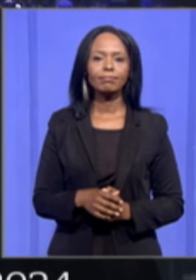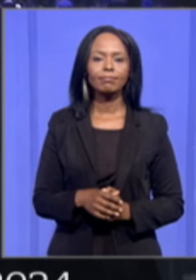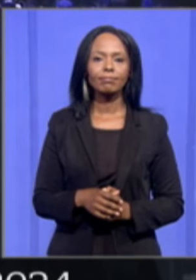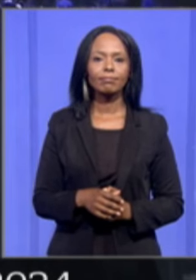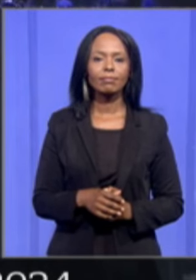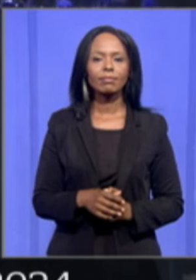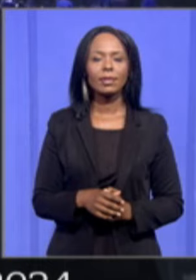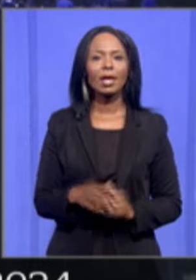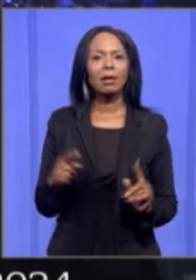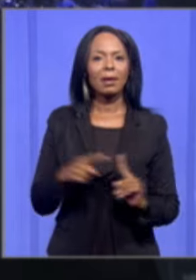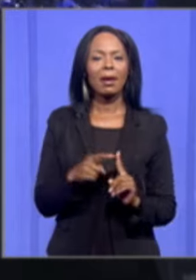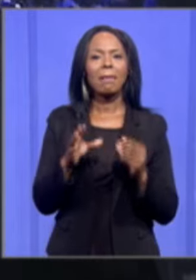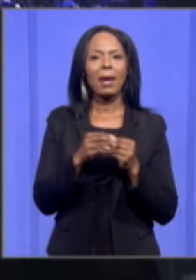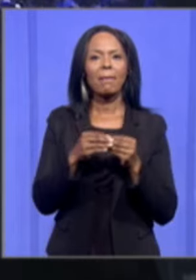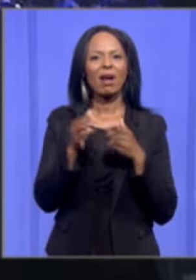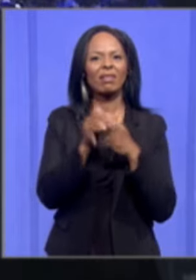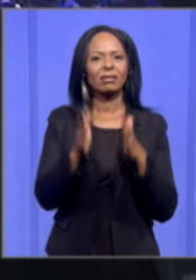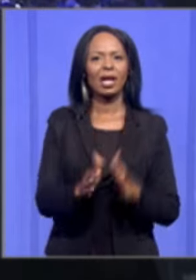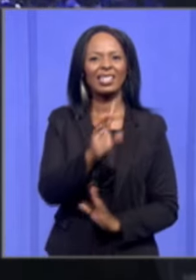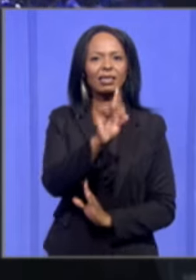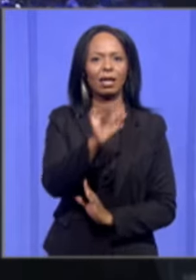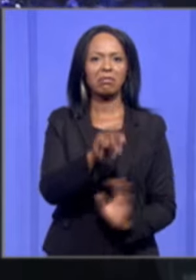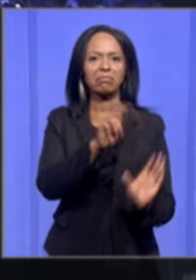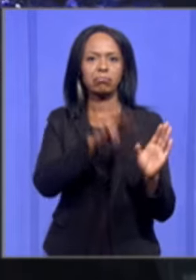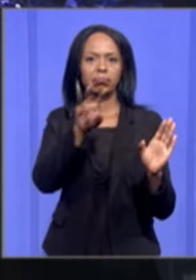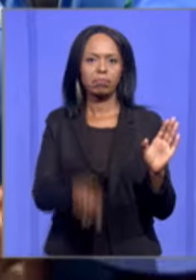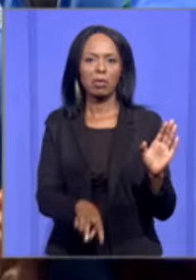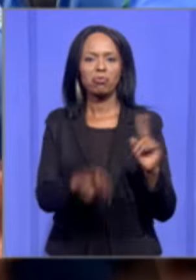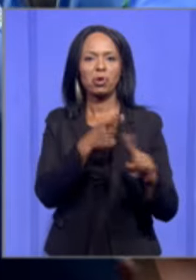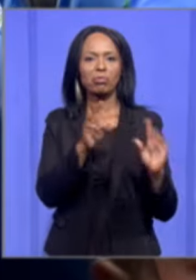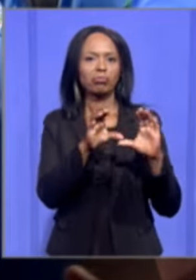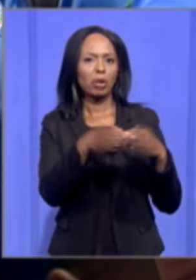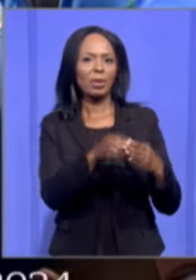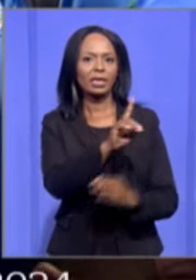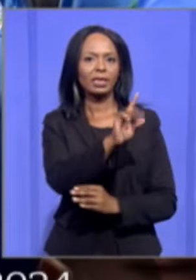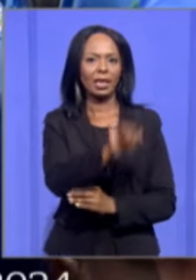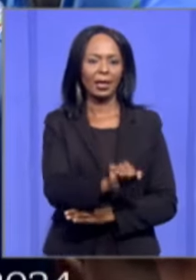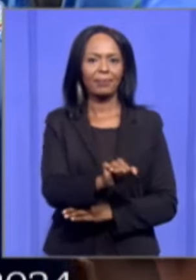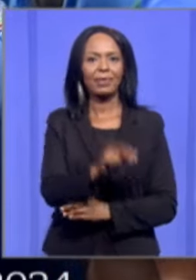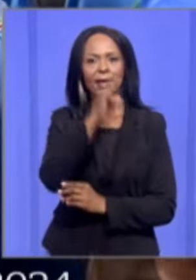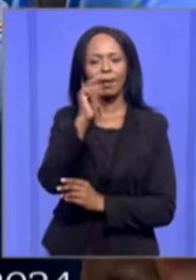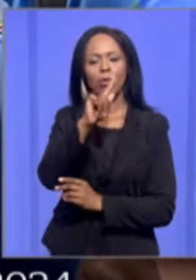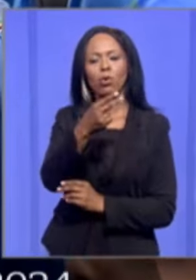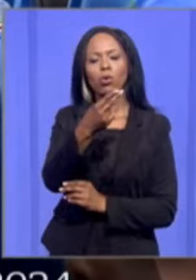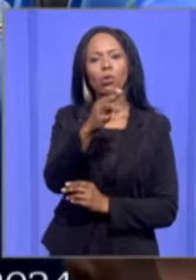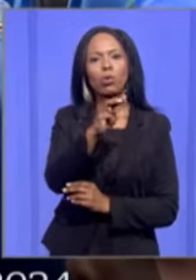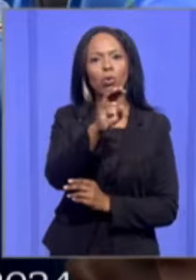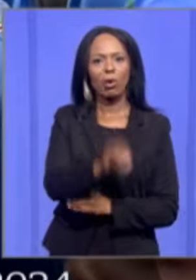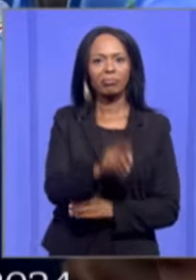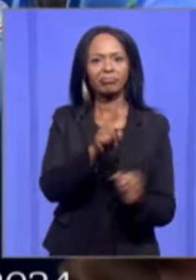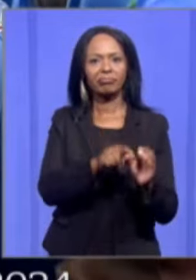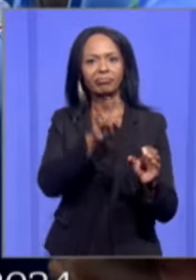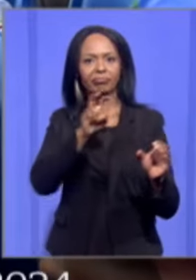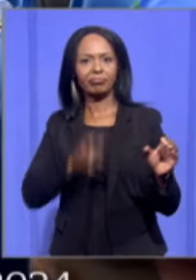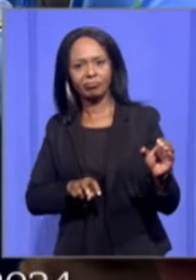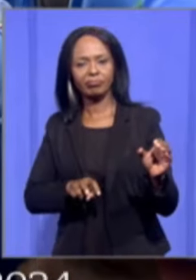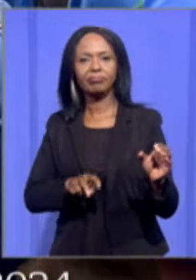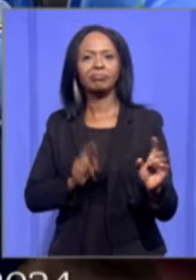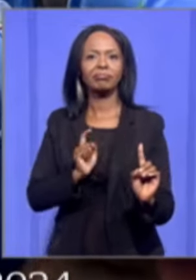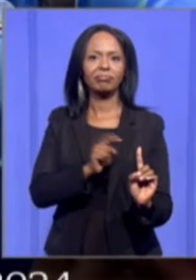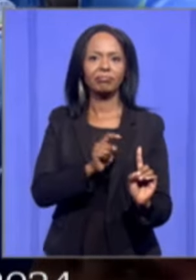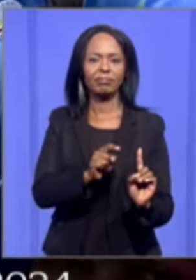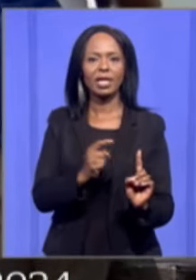Tokololo nngwe ya DA e latlhetse seditse. Khumo Ramolefo o kgaogane le mmala wa lapi morago ga gore a nne le